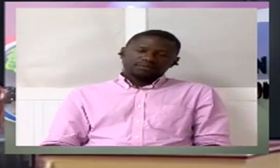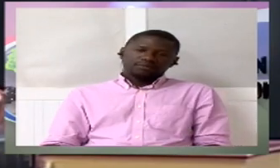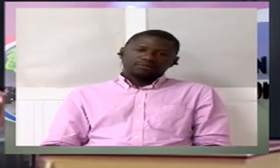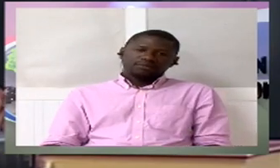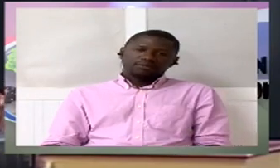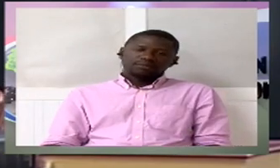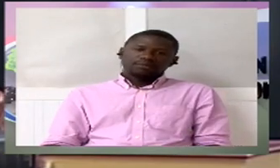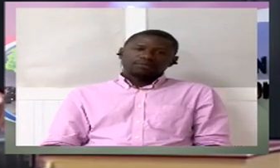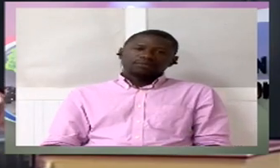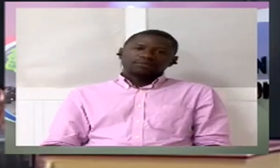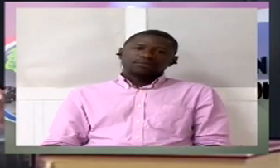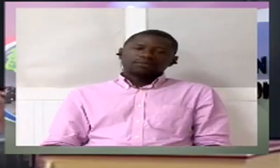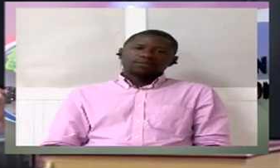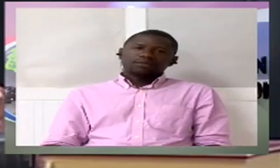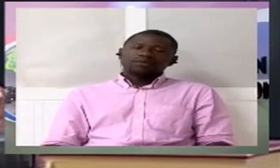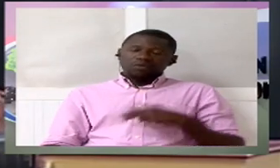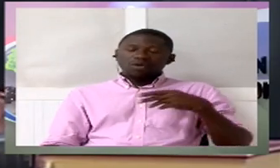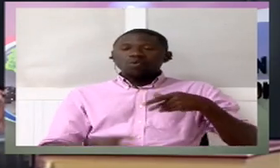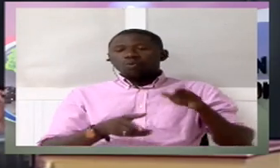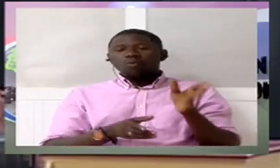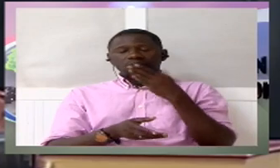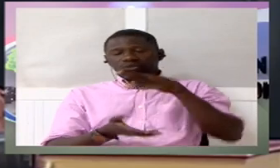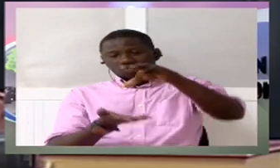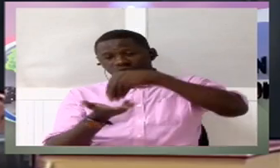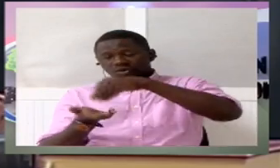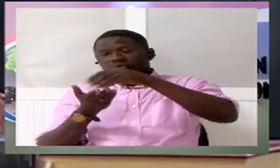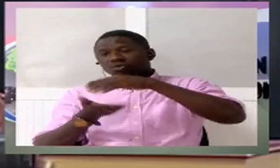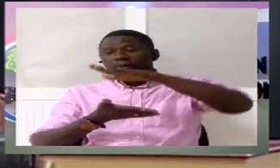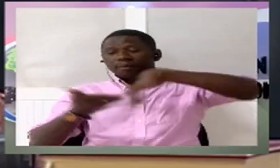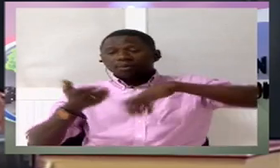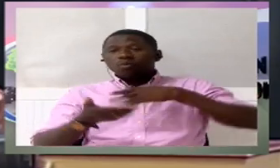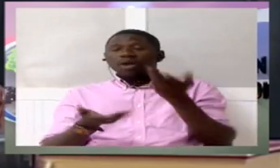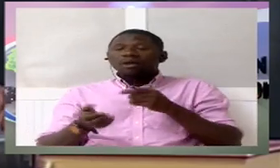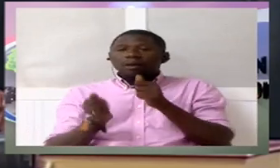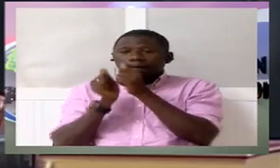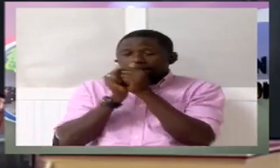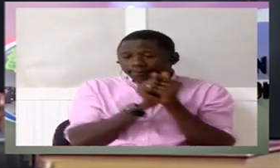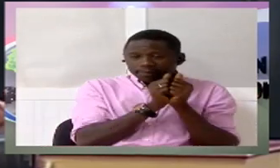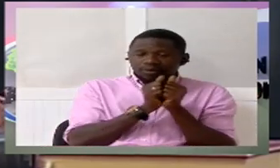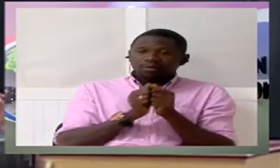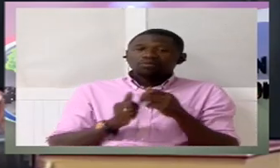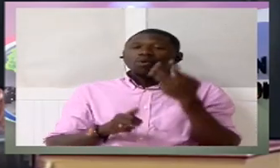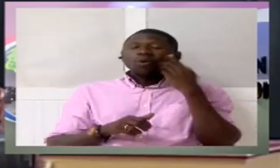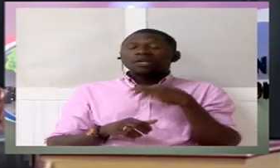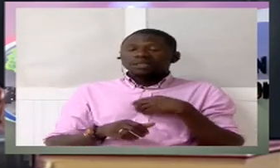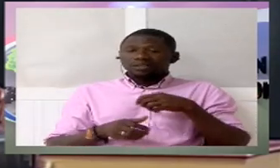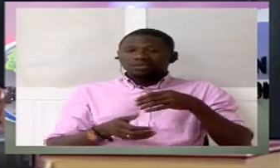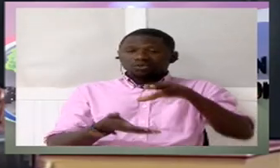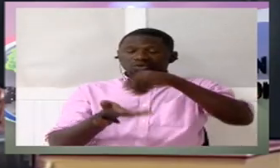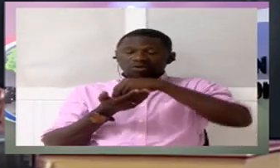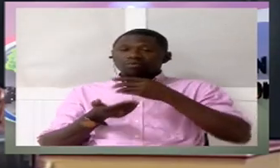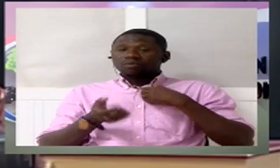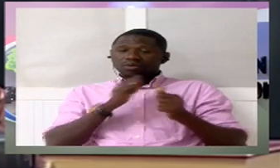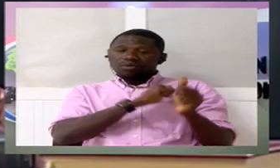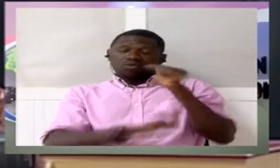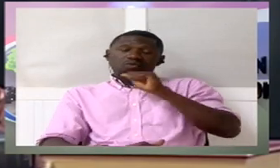cousins. I went and collected those documents where I hid them from. But when I collected them and